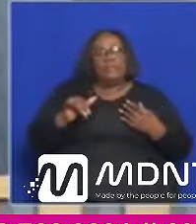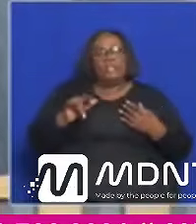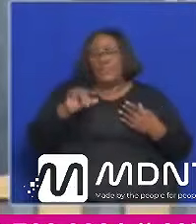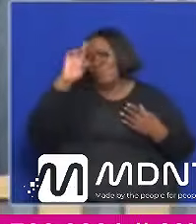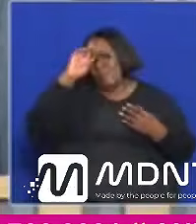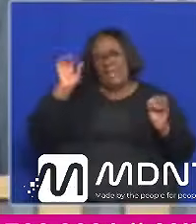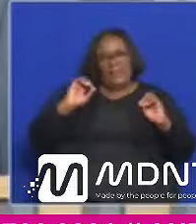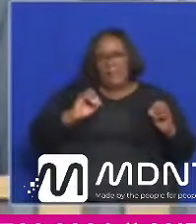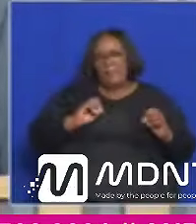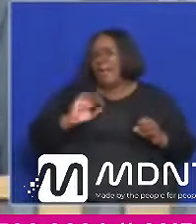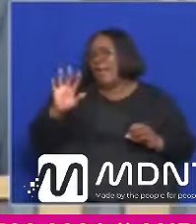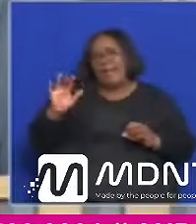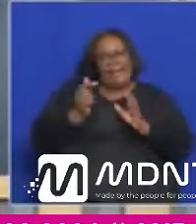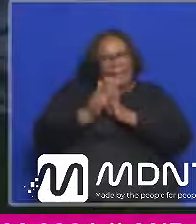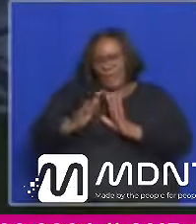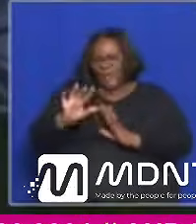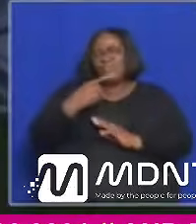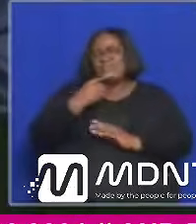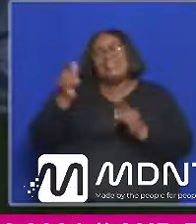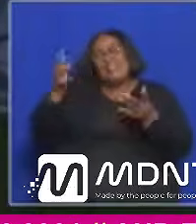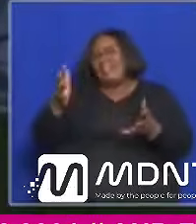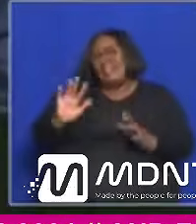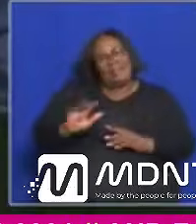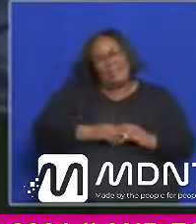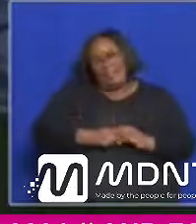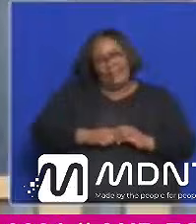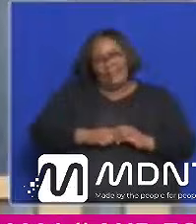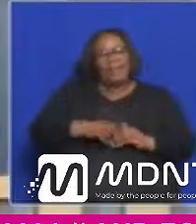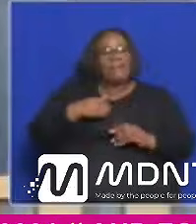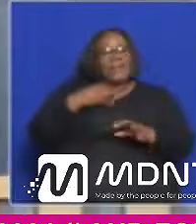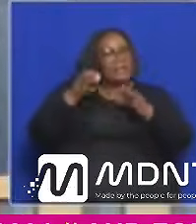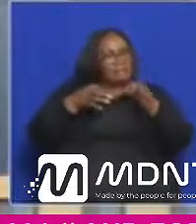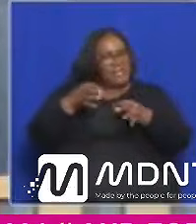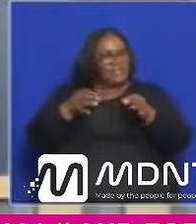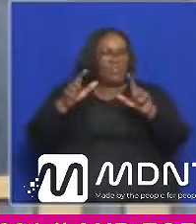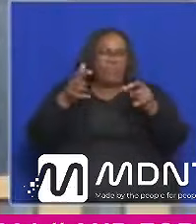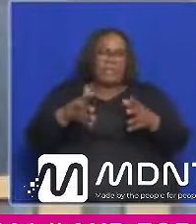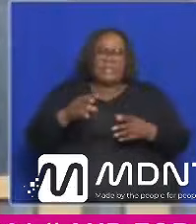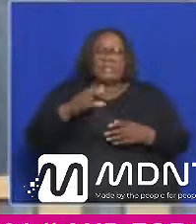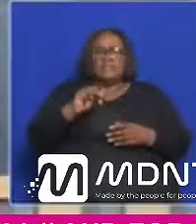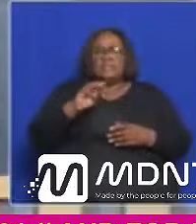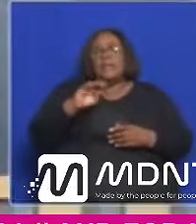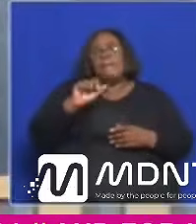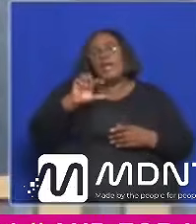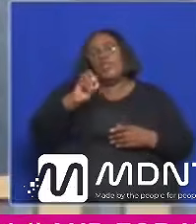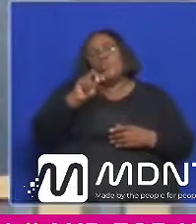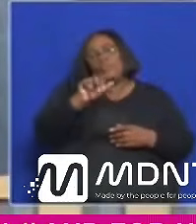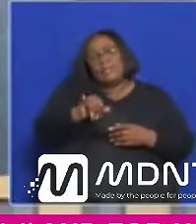way. I said, Okay. explain to Commissioner Malou that I was not putting it in that way. I just wanted to explain that